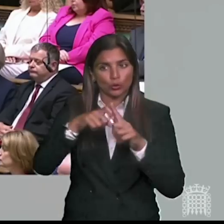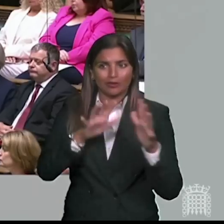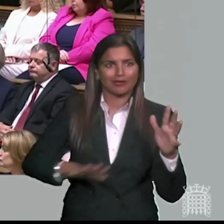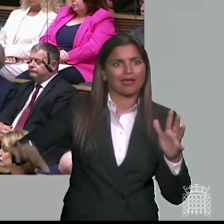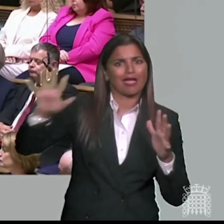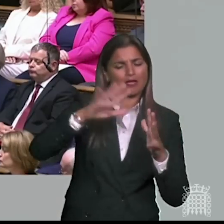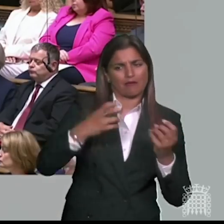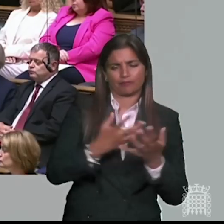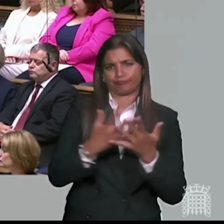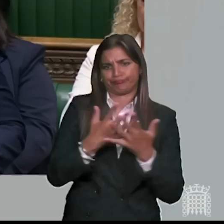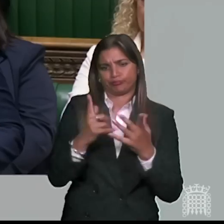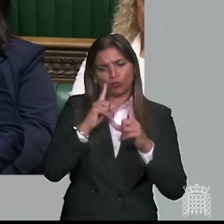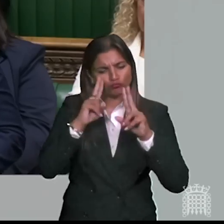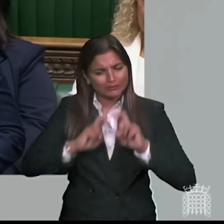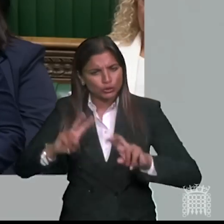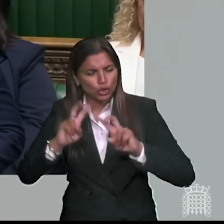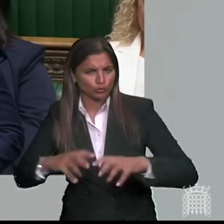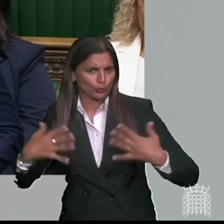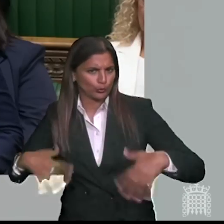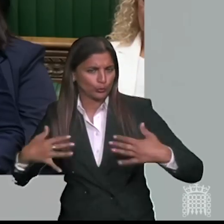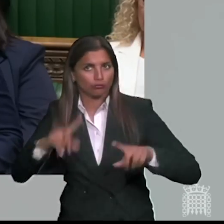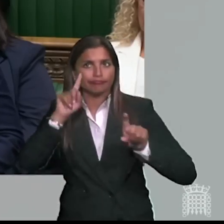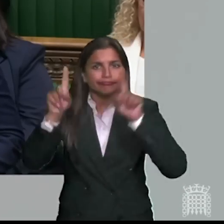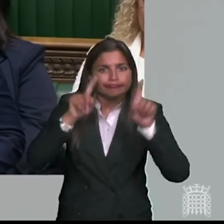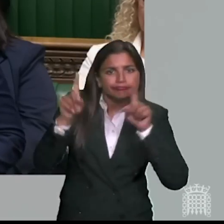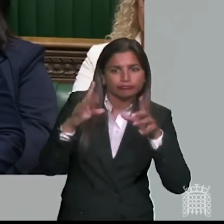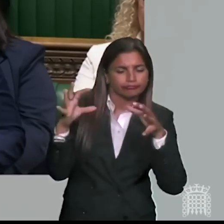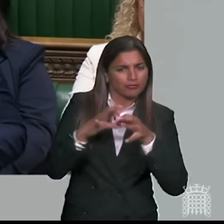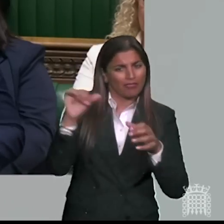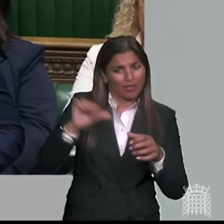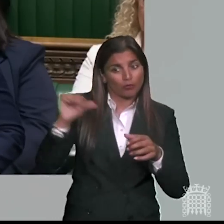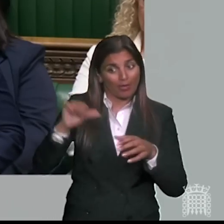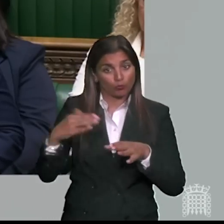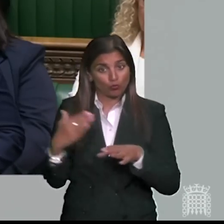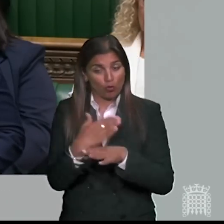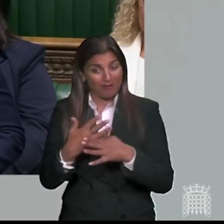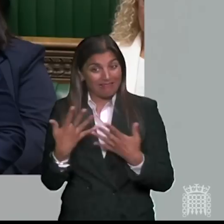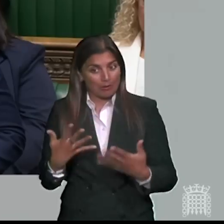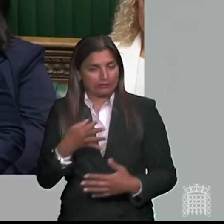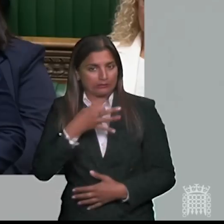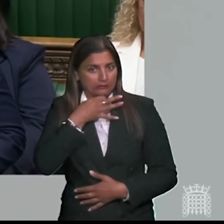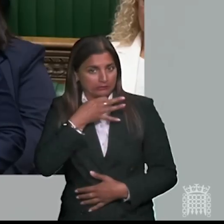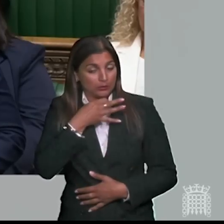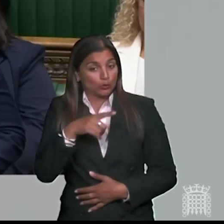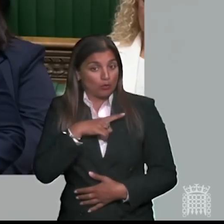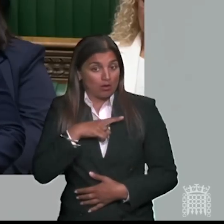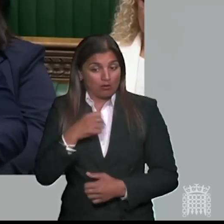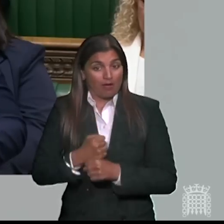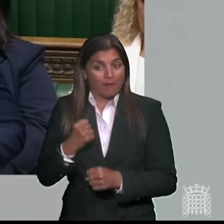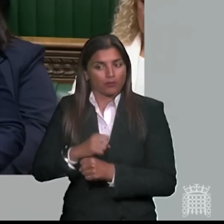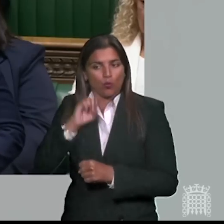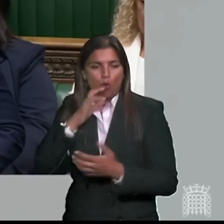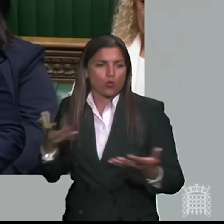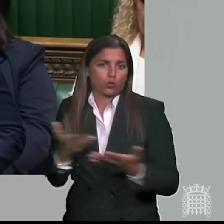world-leading research and innovation, but thousands of jobs and huge amounts of expertise are now at risk because of the government's dithering in negotiations over Horizon.